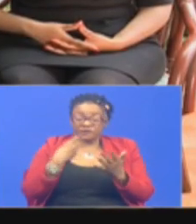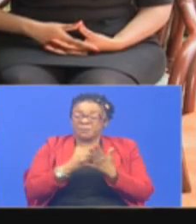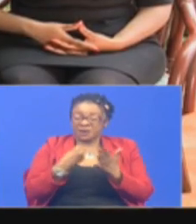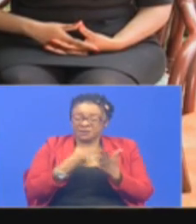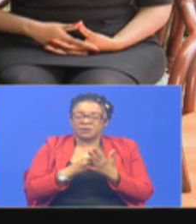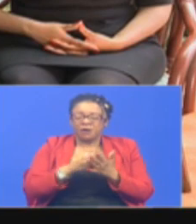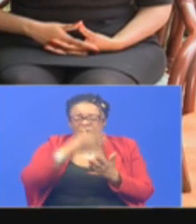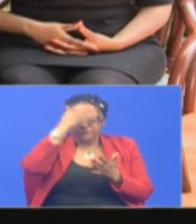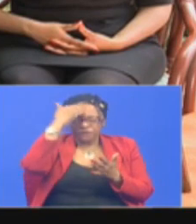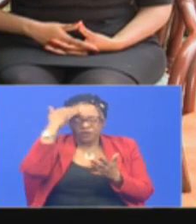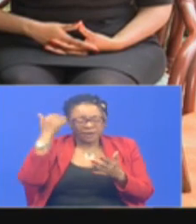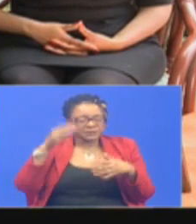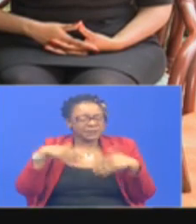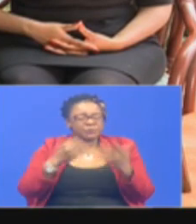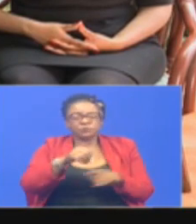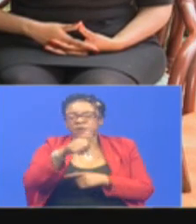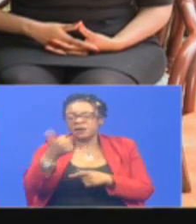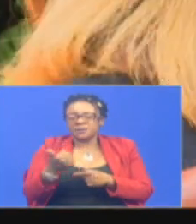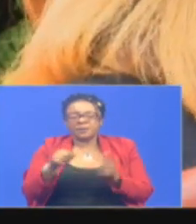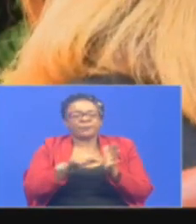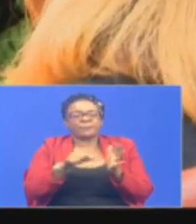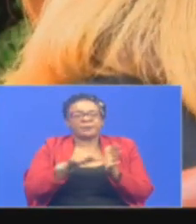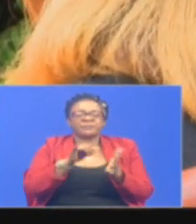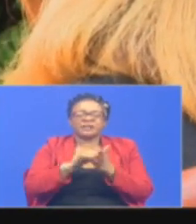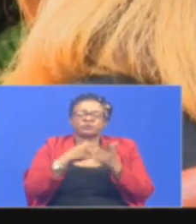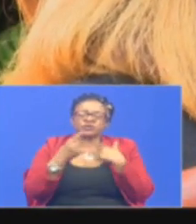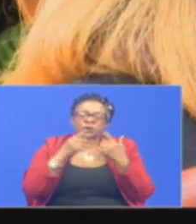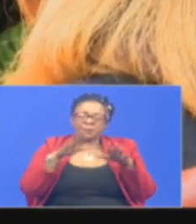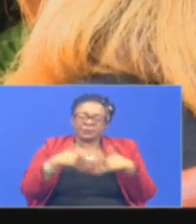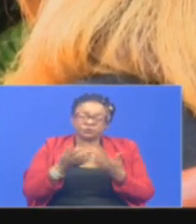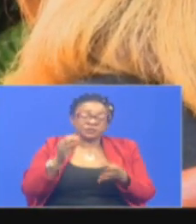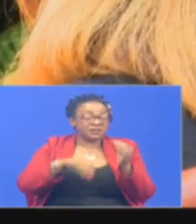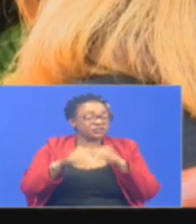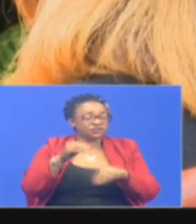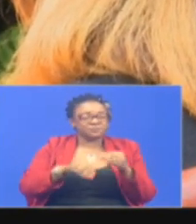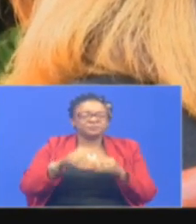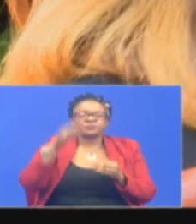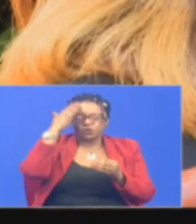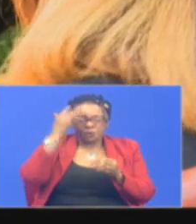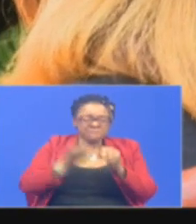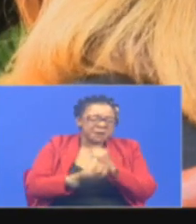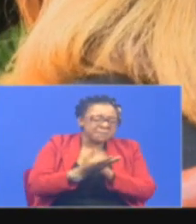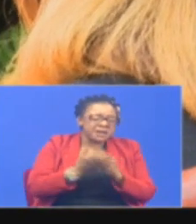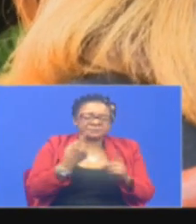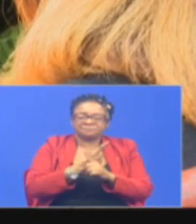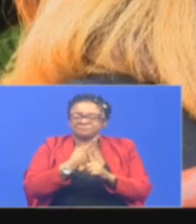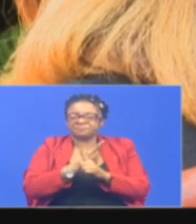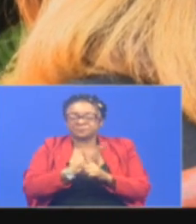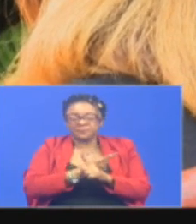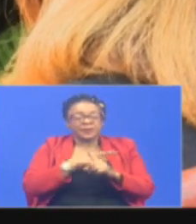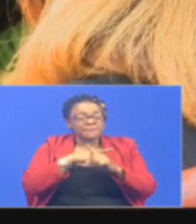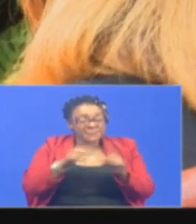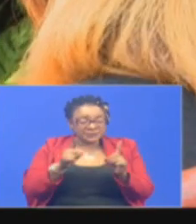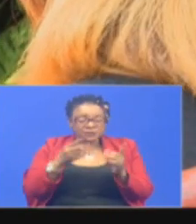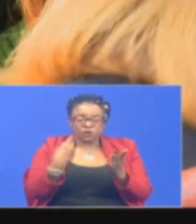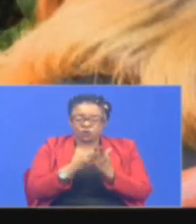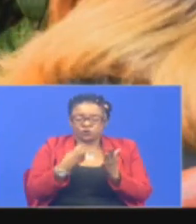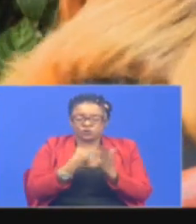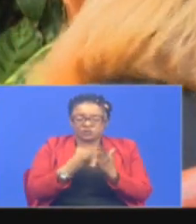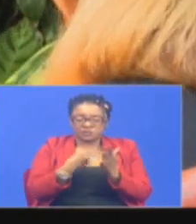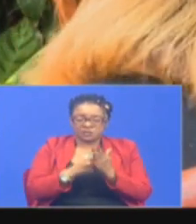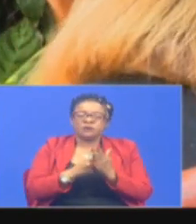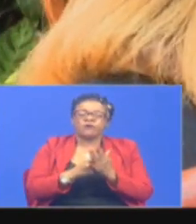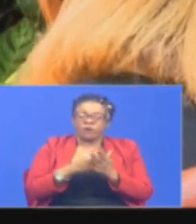Forget about all the other problems that we talk about in an election, you know, the bribery and whatever. But even the cost of just running